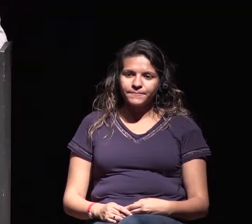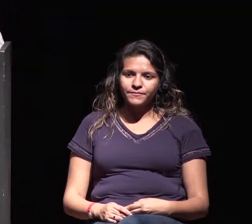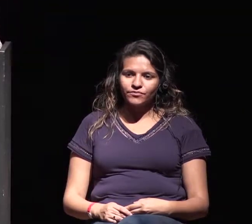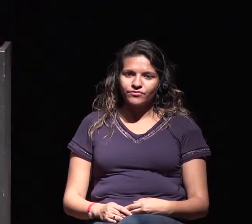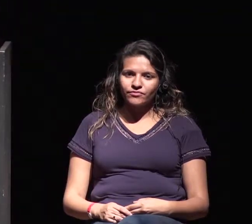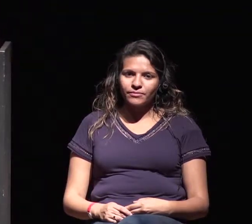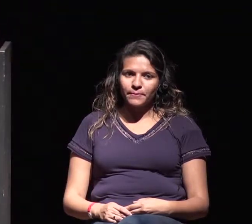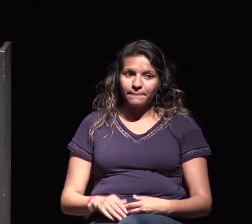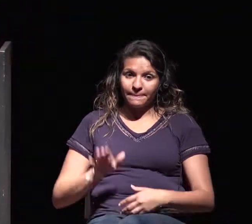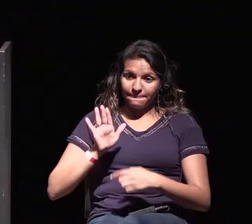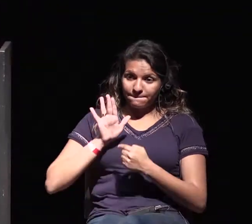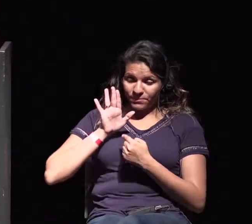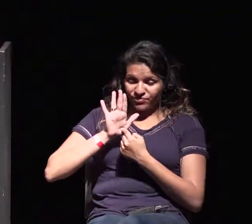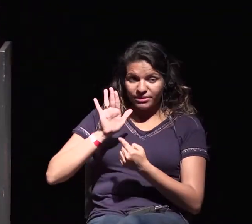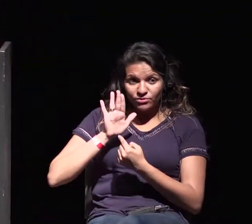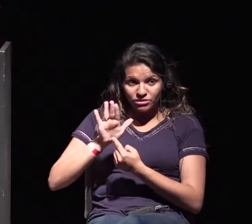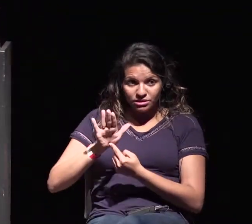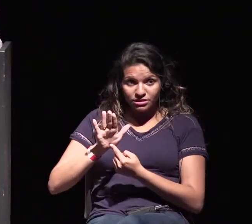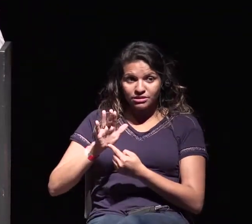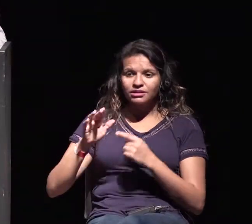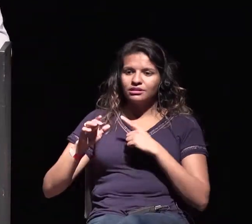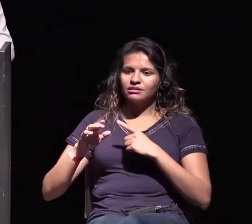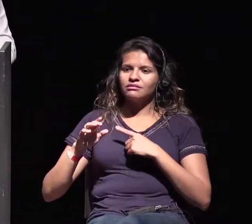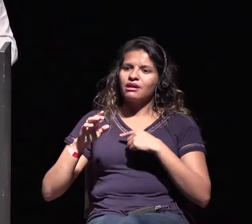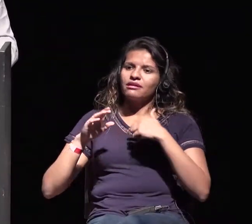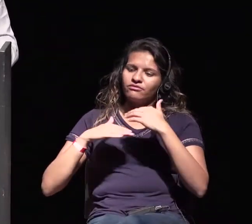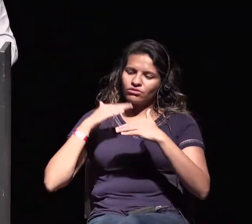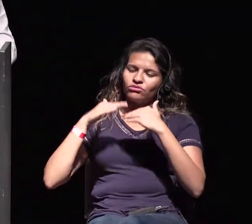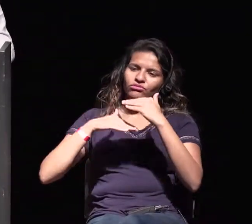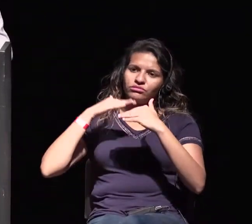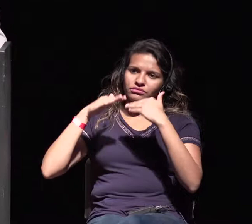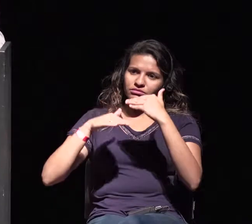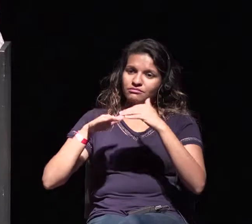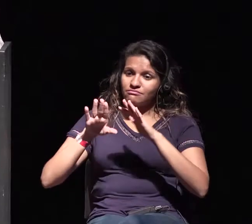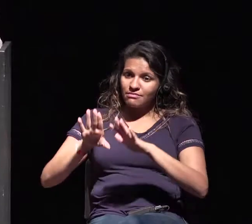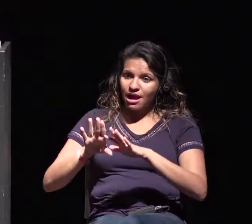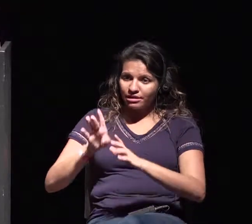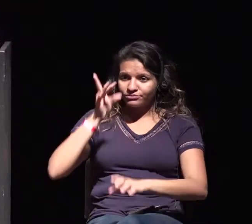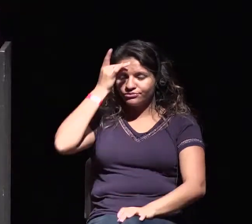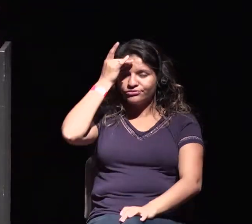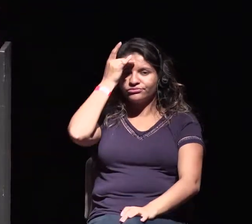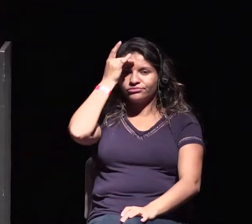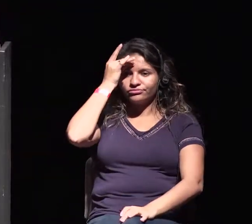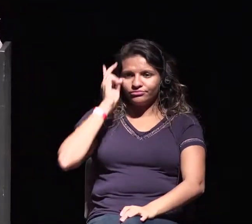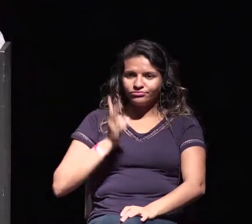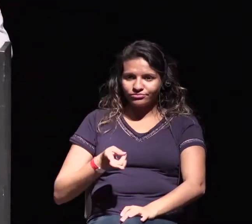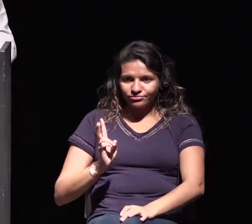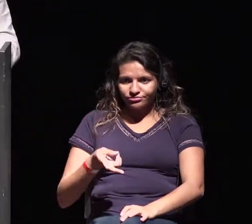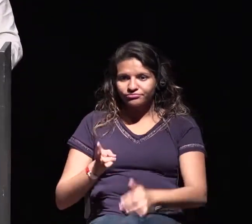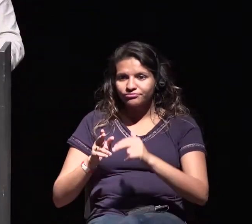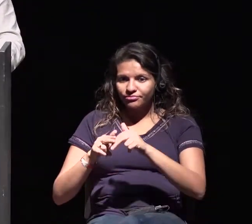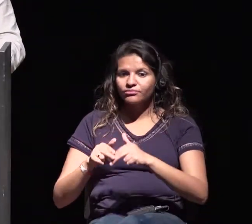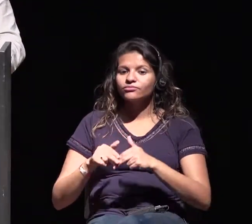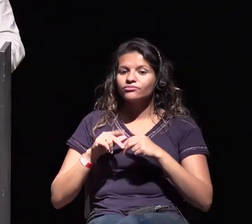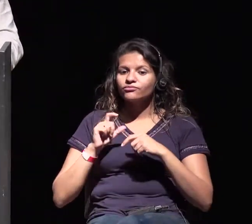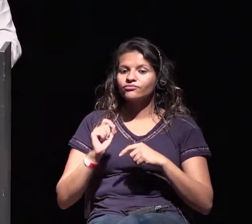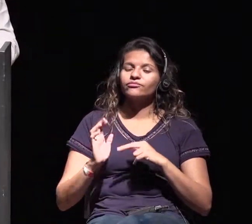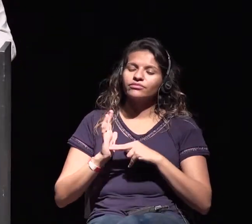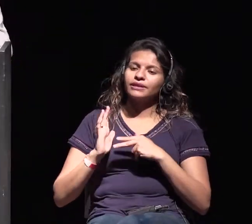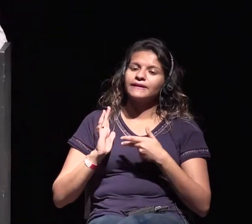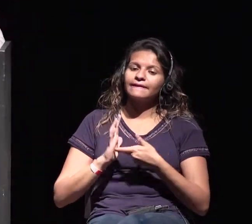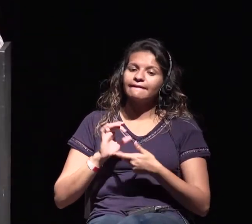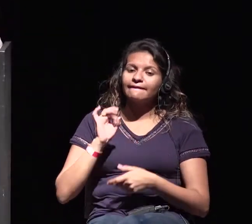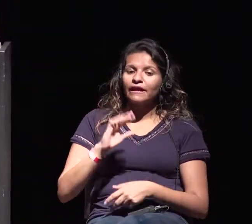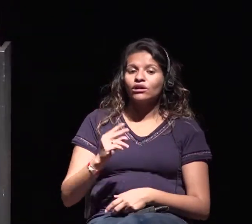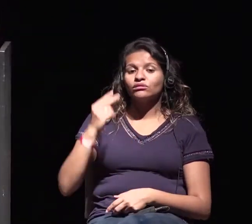that ultimately remains is a souvenir of the past gestures. A choreographed exhibition was again